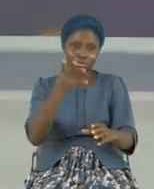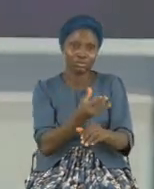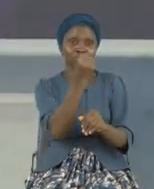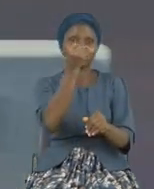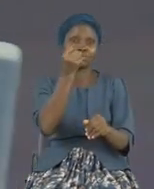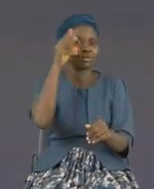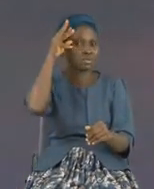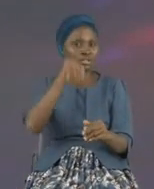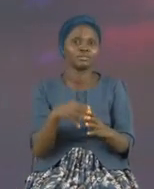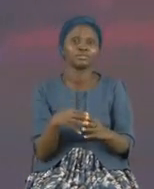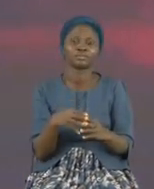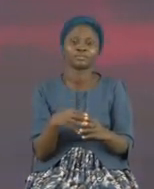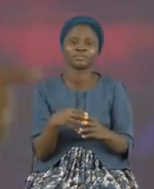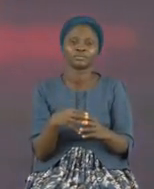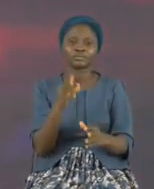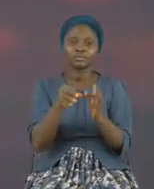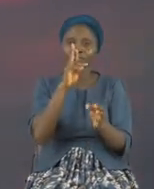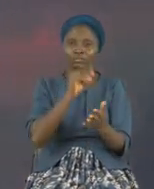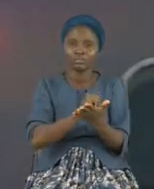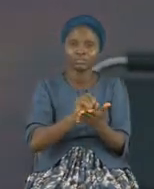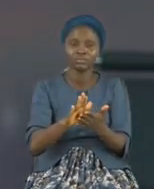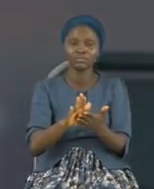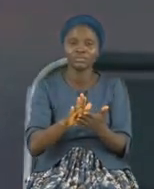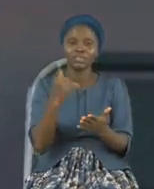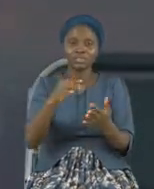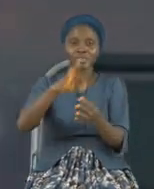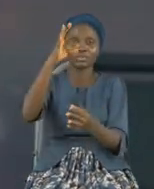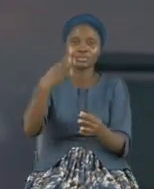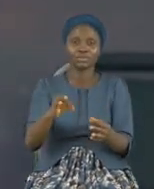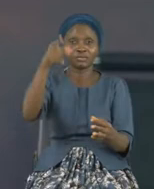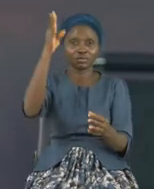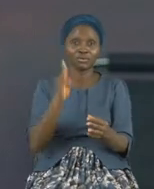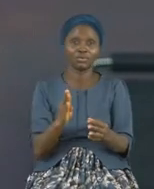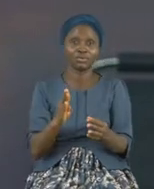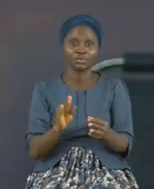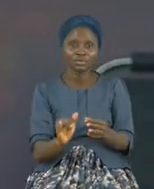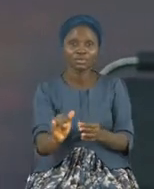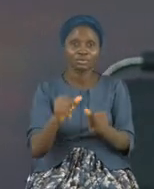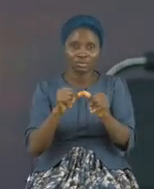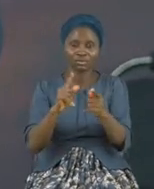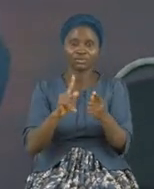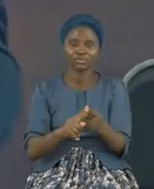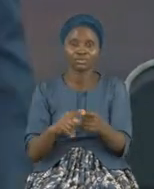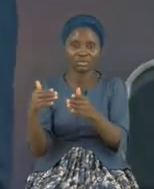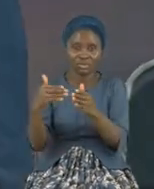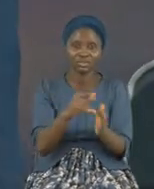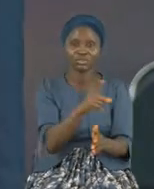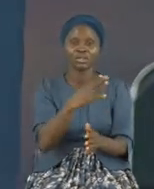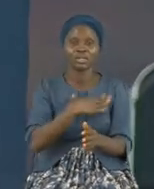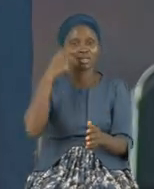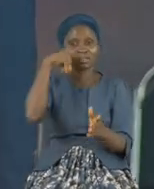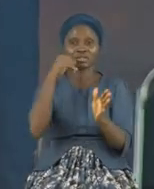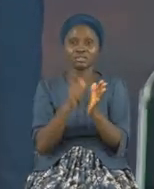you are sanctified, the Spirit of God still continues to lead you. And he says, you've not got